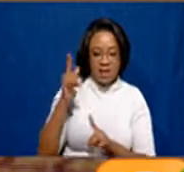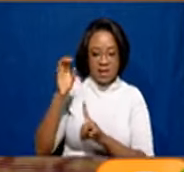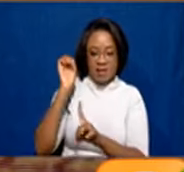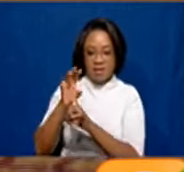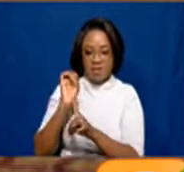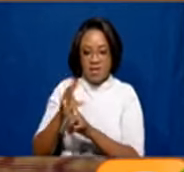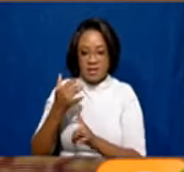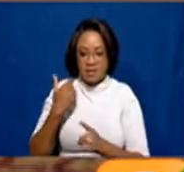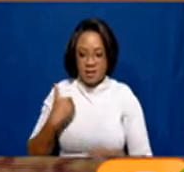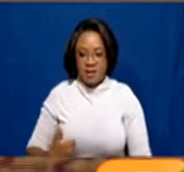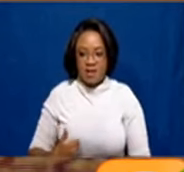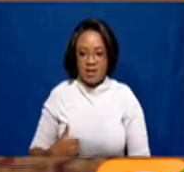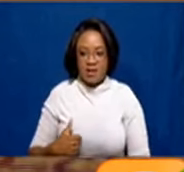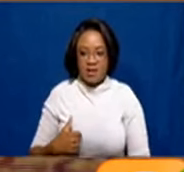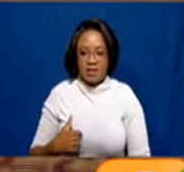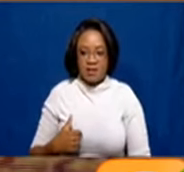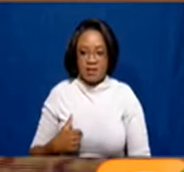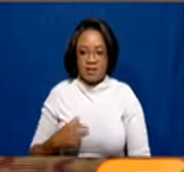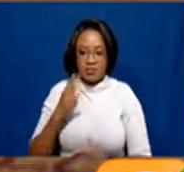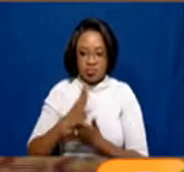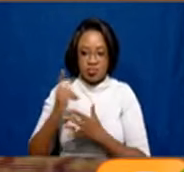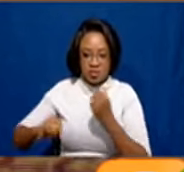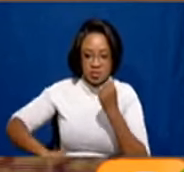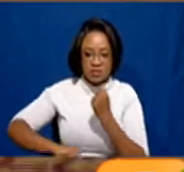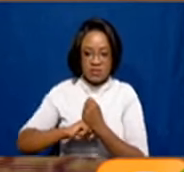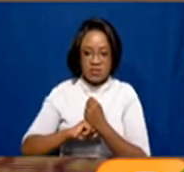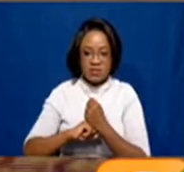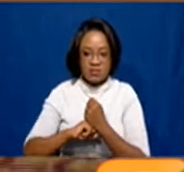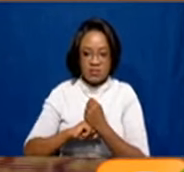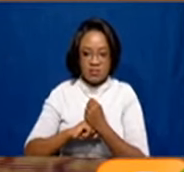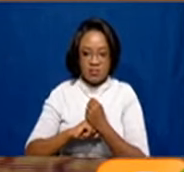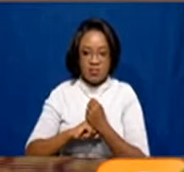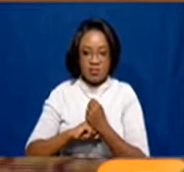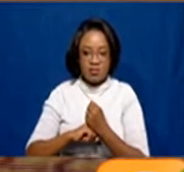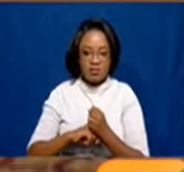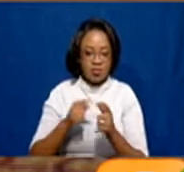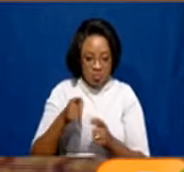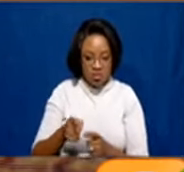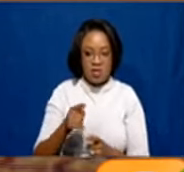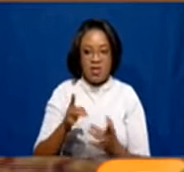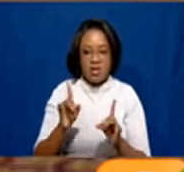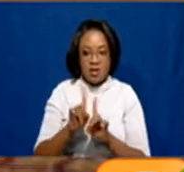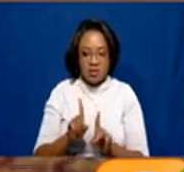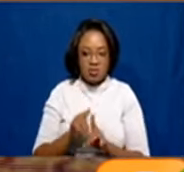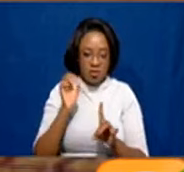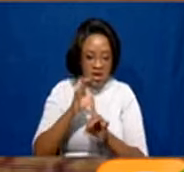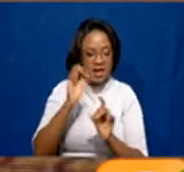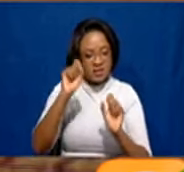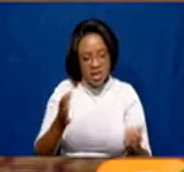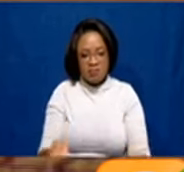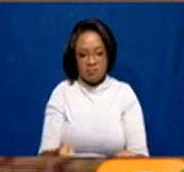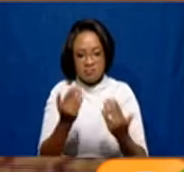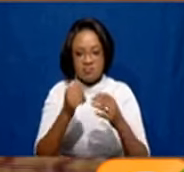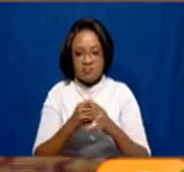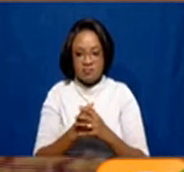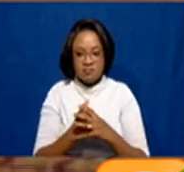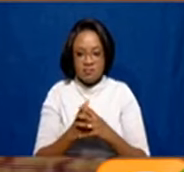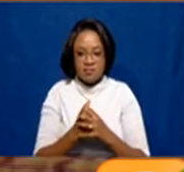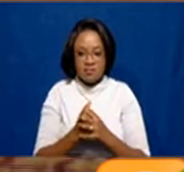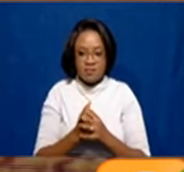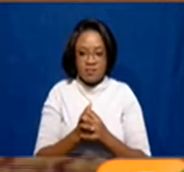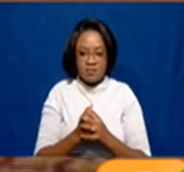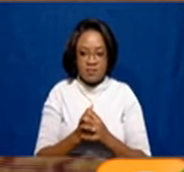So she helped me, and then we went together to my dad and said, this is what she wants to do. Can you give us guidance? She's like, oh yeah, she's good at